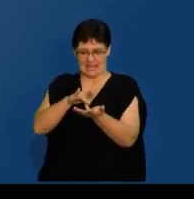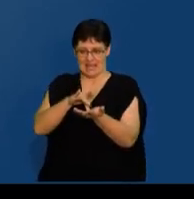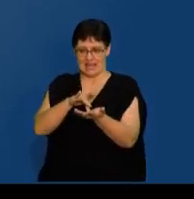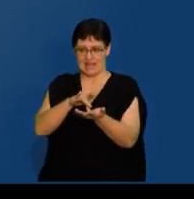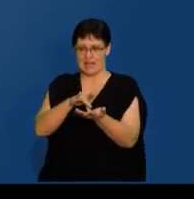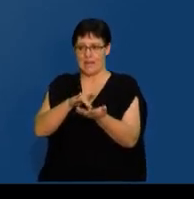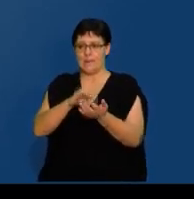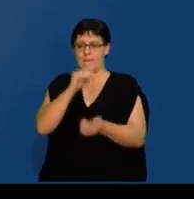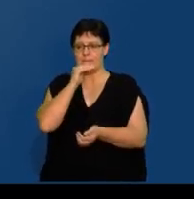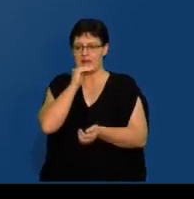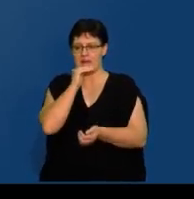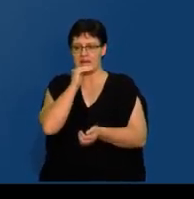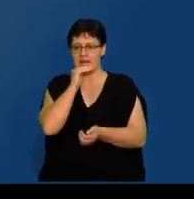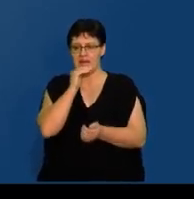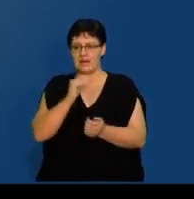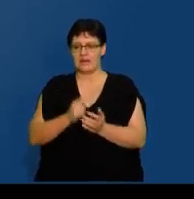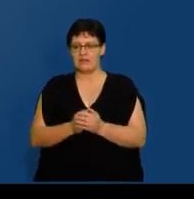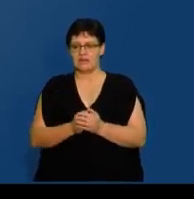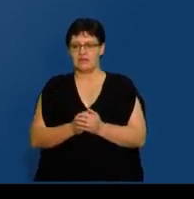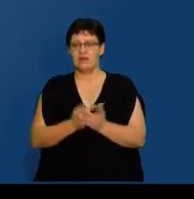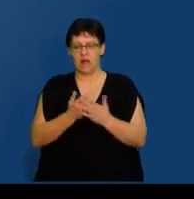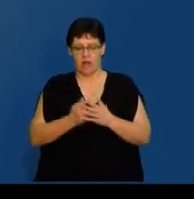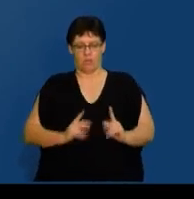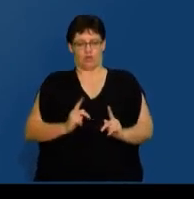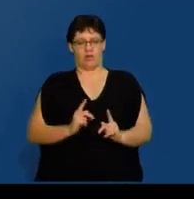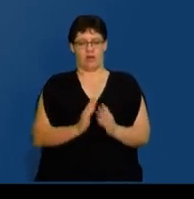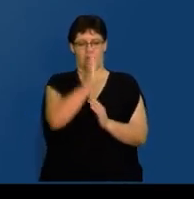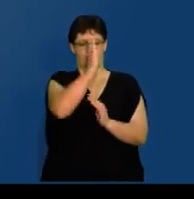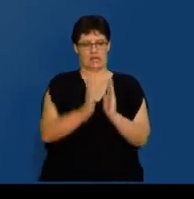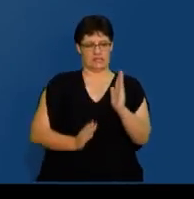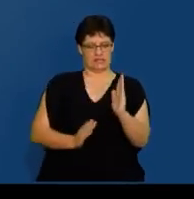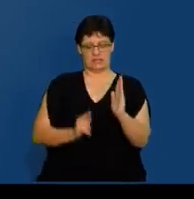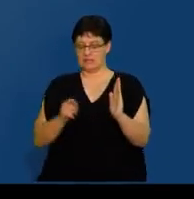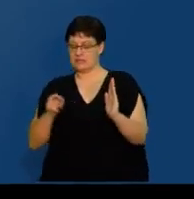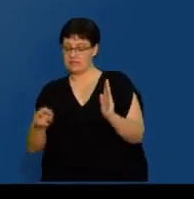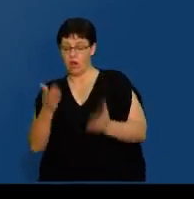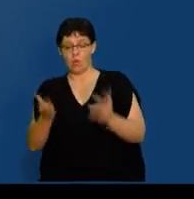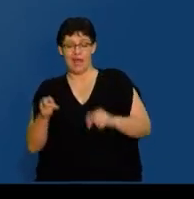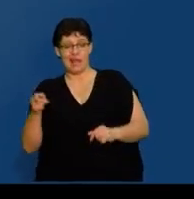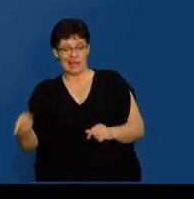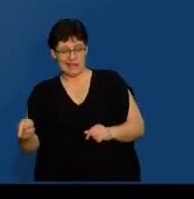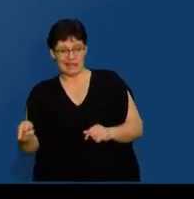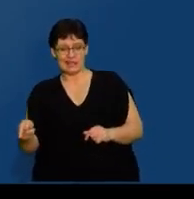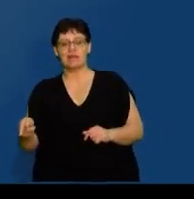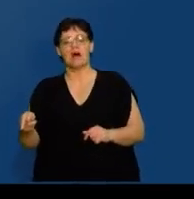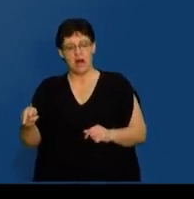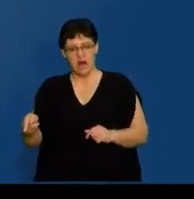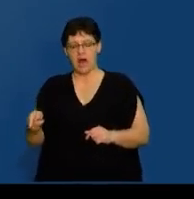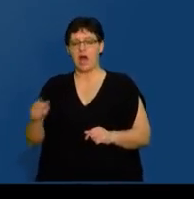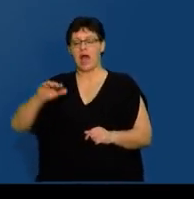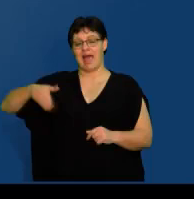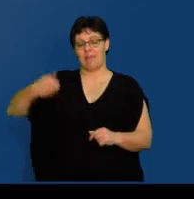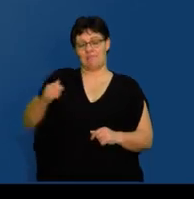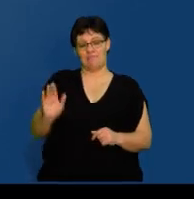a distinct upright and bipedal posture. Whereas if we compare that to the foramen magnum of the African